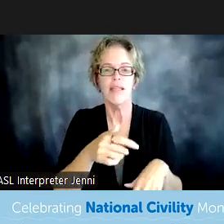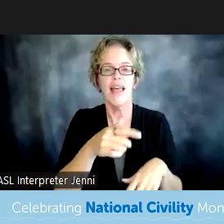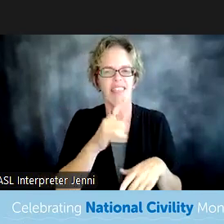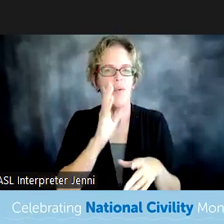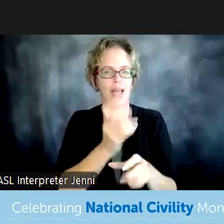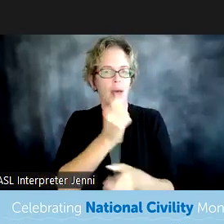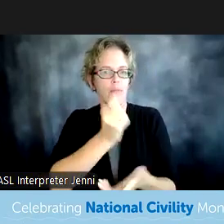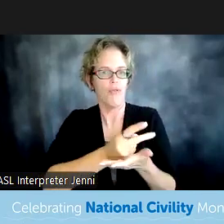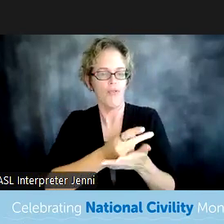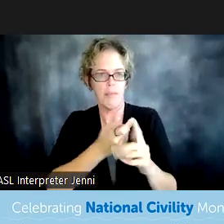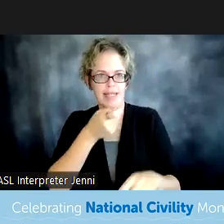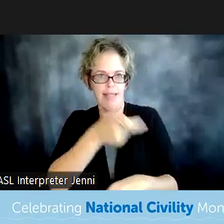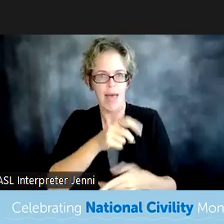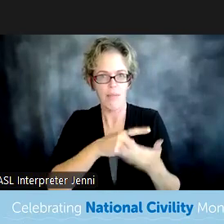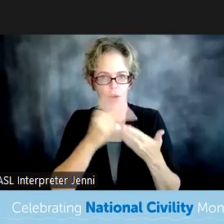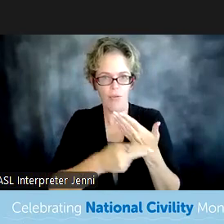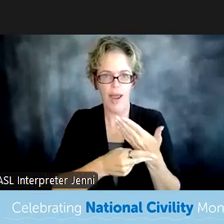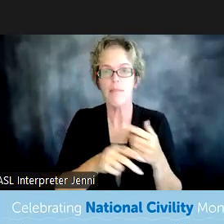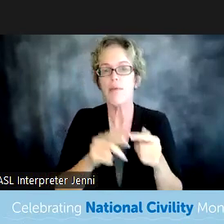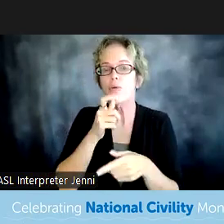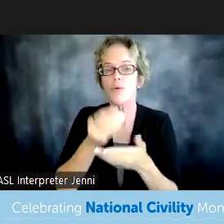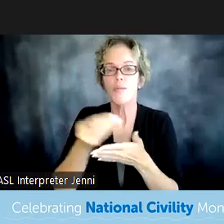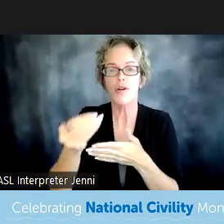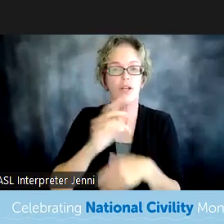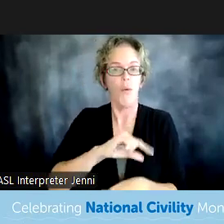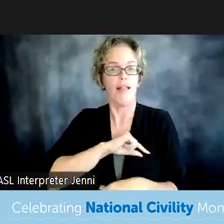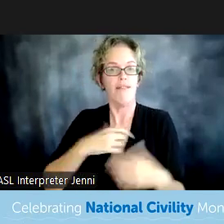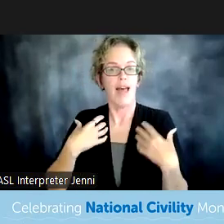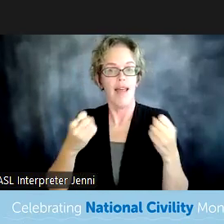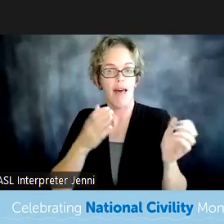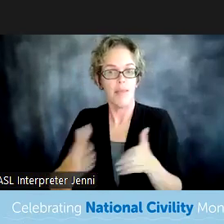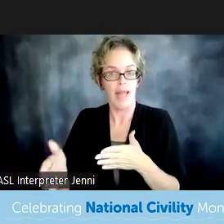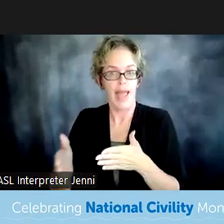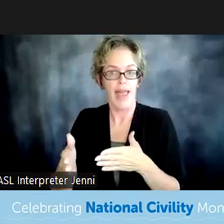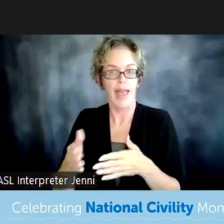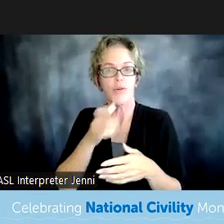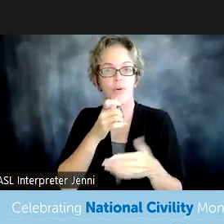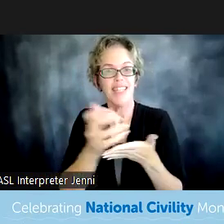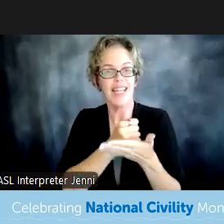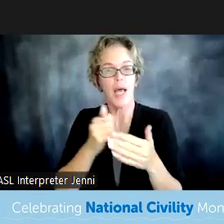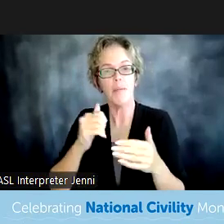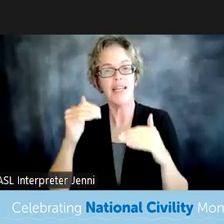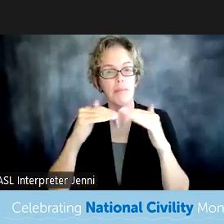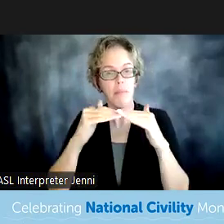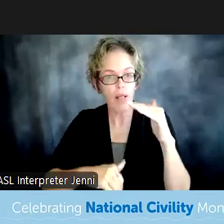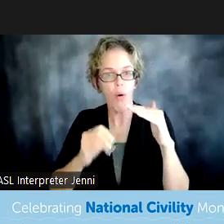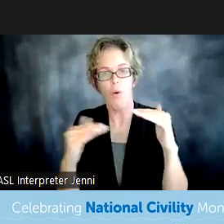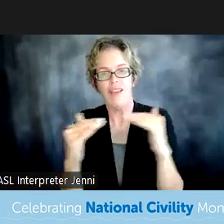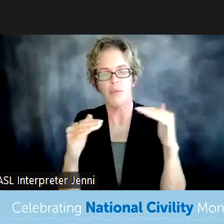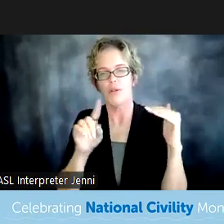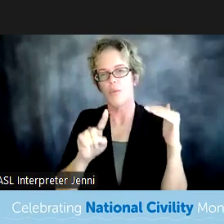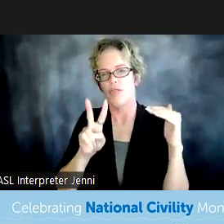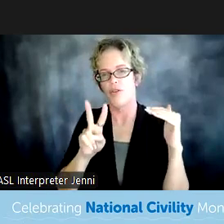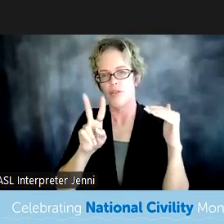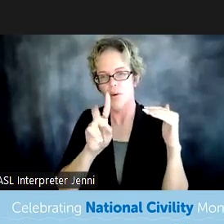program. And then individuals who purchase a qualifying health plan whose income is below or equal to 138%. So kind of an example of this would be in